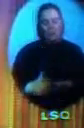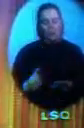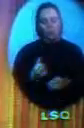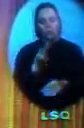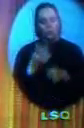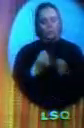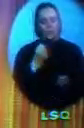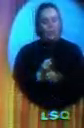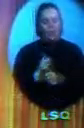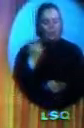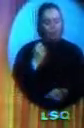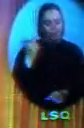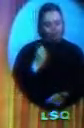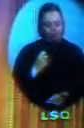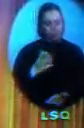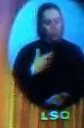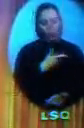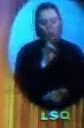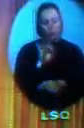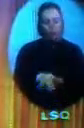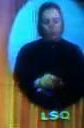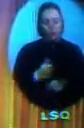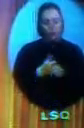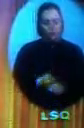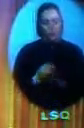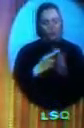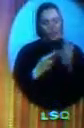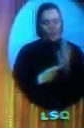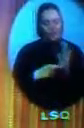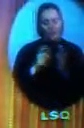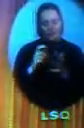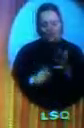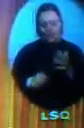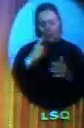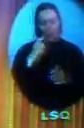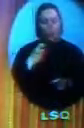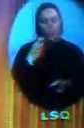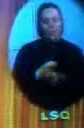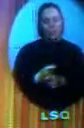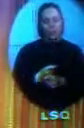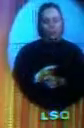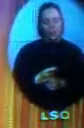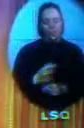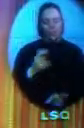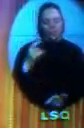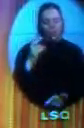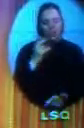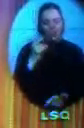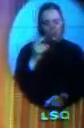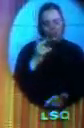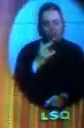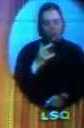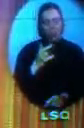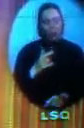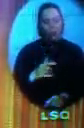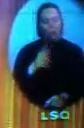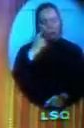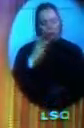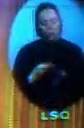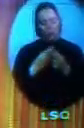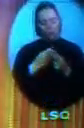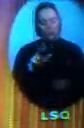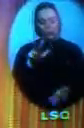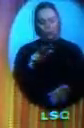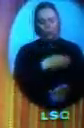government refuse to follow normal procedures to buy stealth fighter jets, which would free up $3 billion,